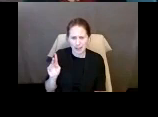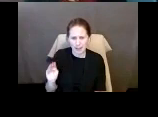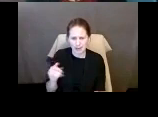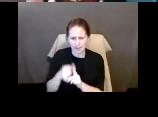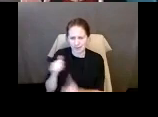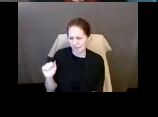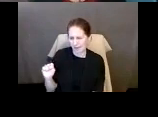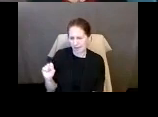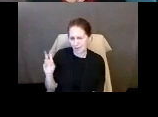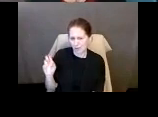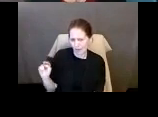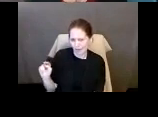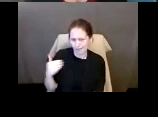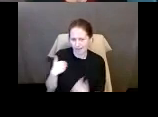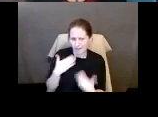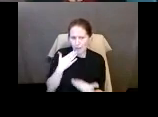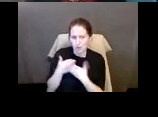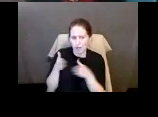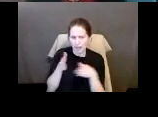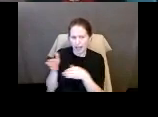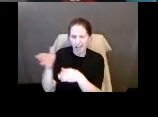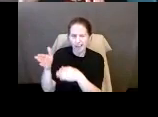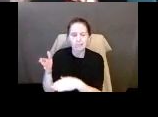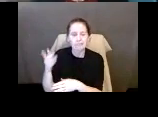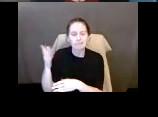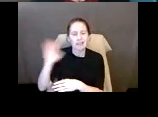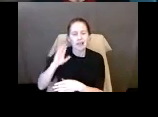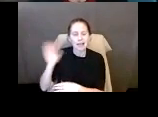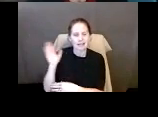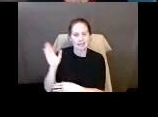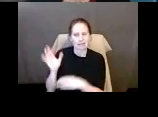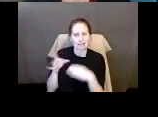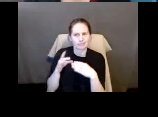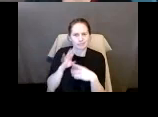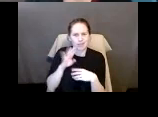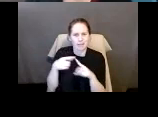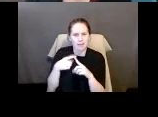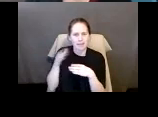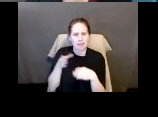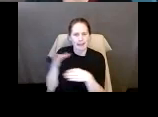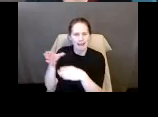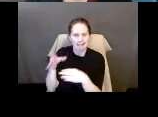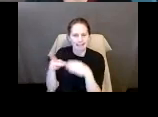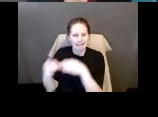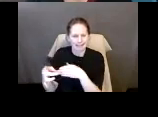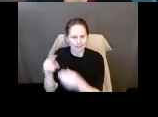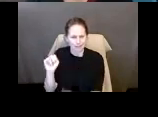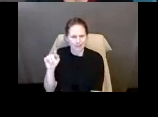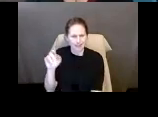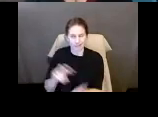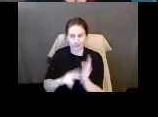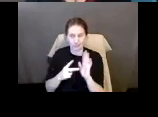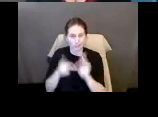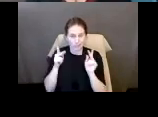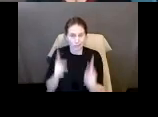Aswan, and there's a well-marked path that I talked about last time leading back to the Nile. So if someone wanted to